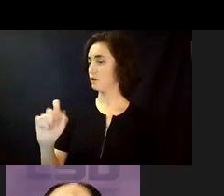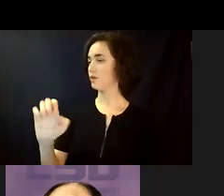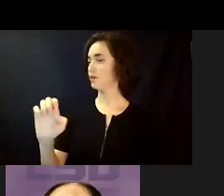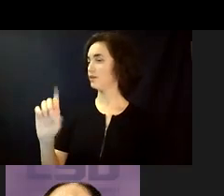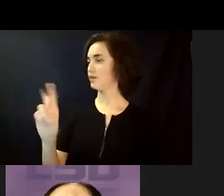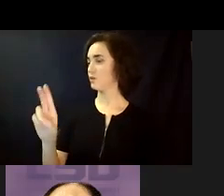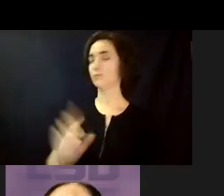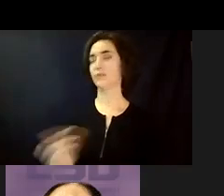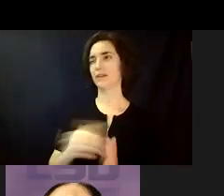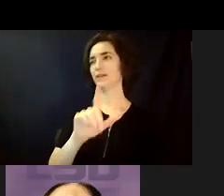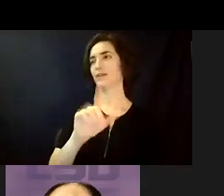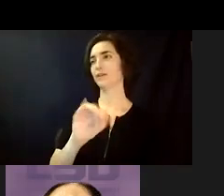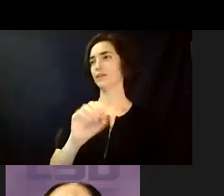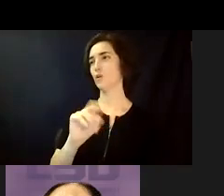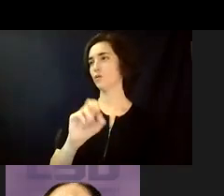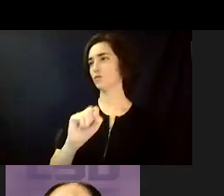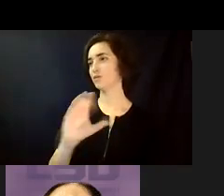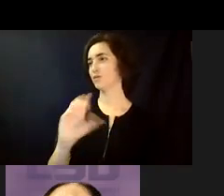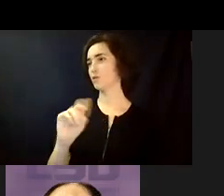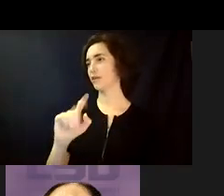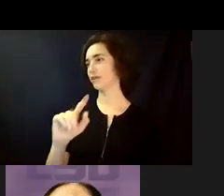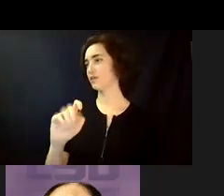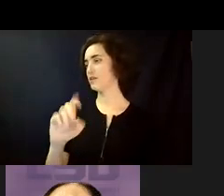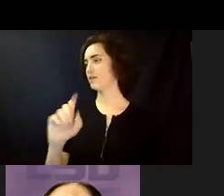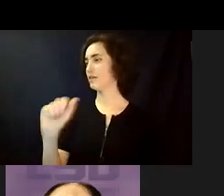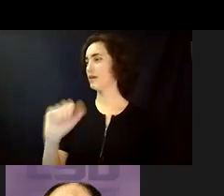lionsconnected@selu.edu. And my personal email is